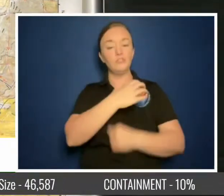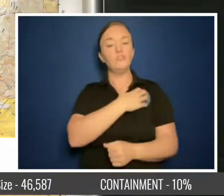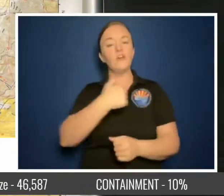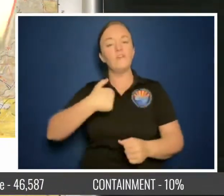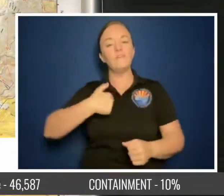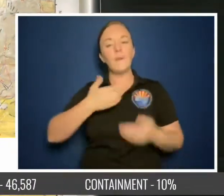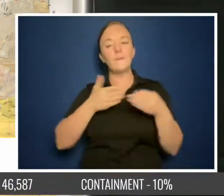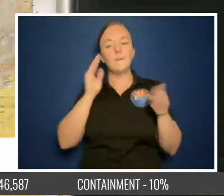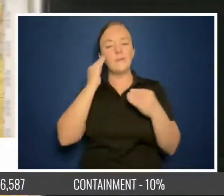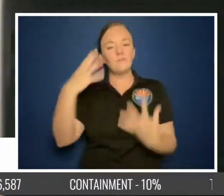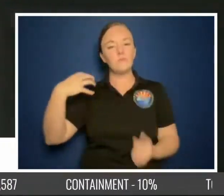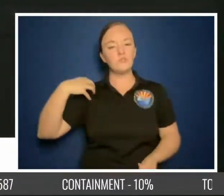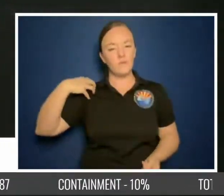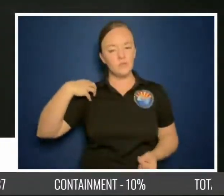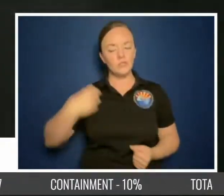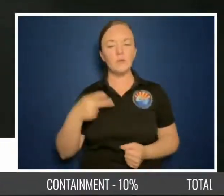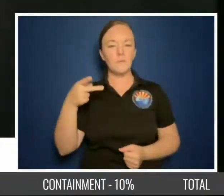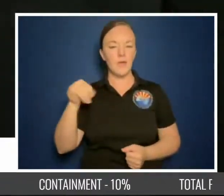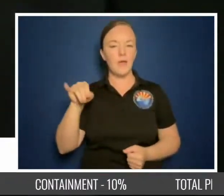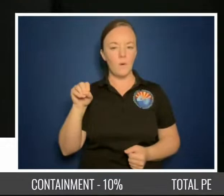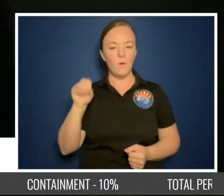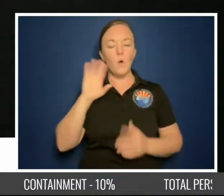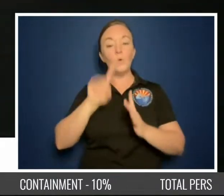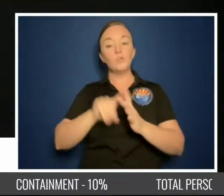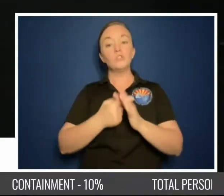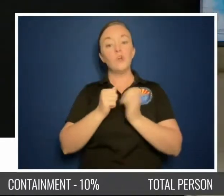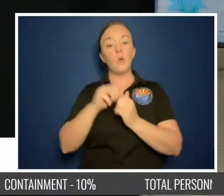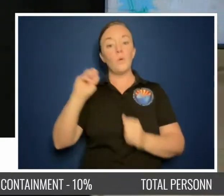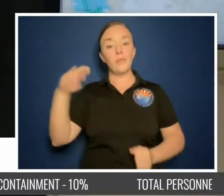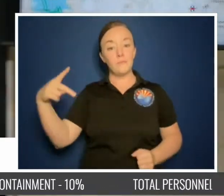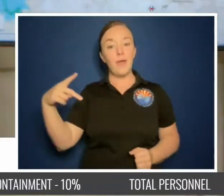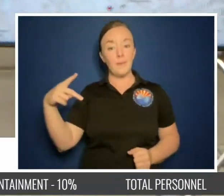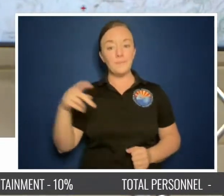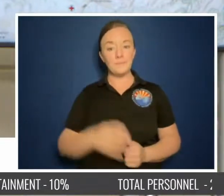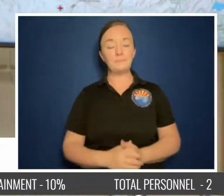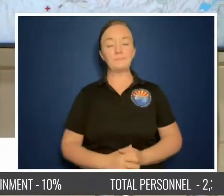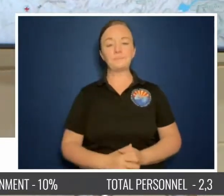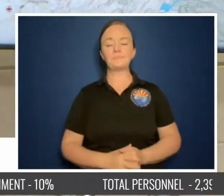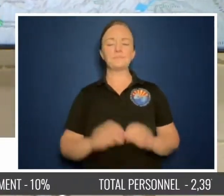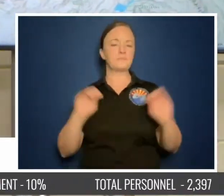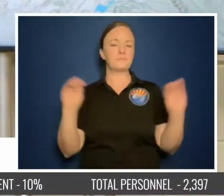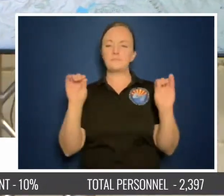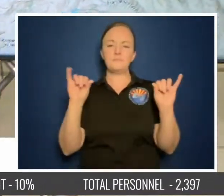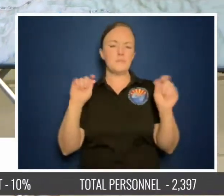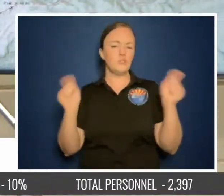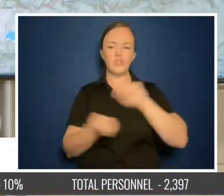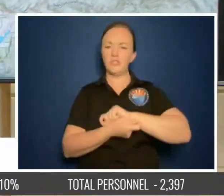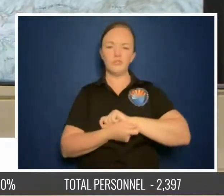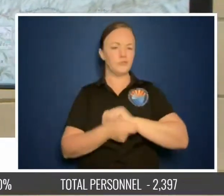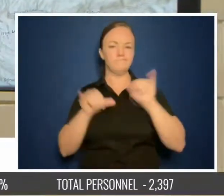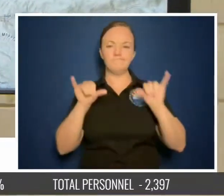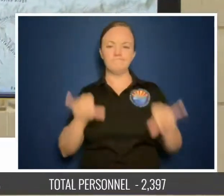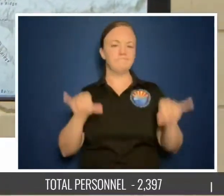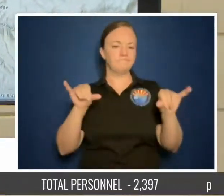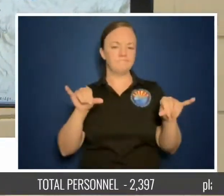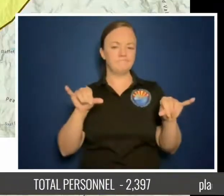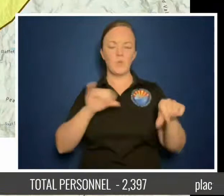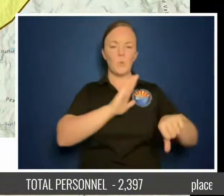I'll start off with the map. So we'll talk about it. Nothing's changed for us in terms of warning or